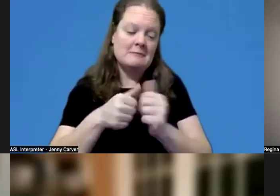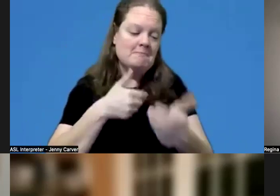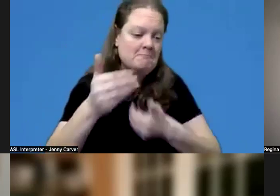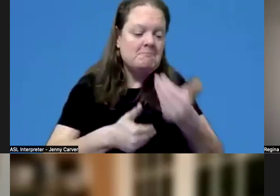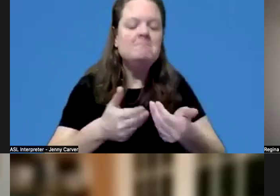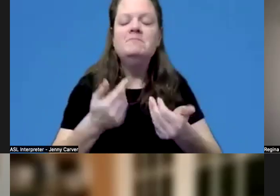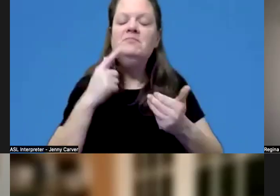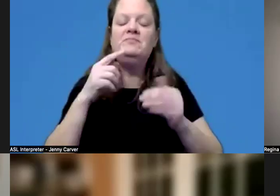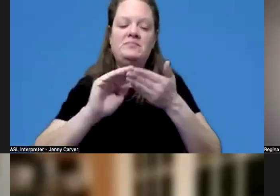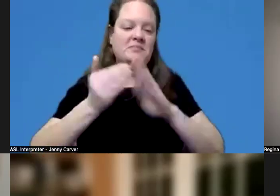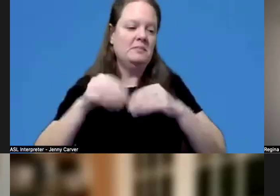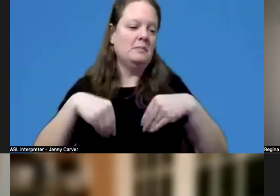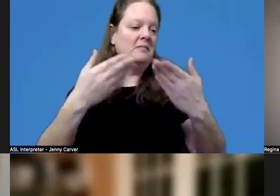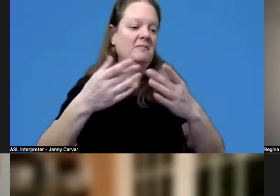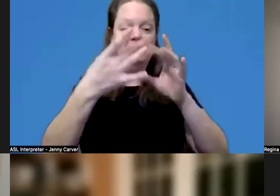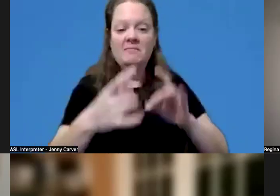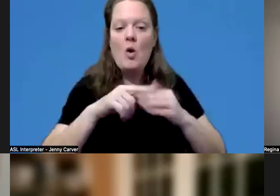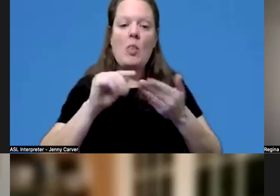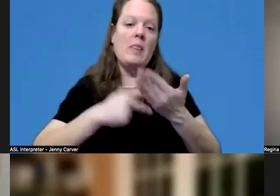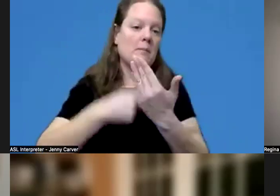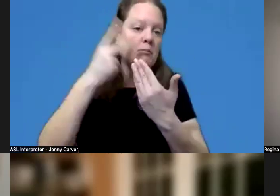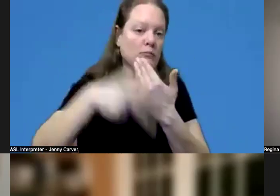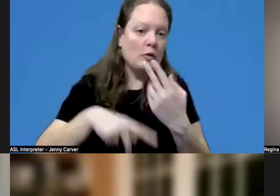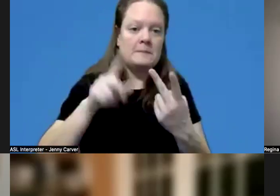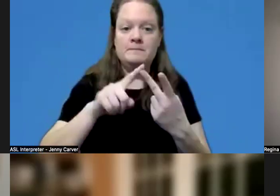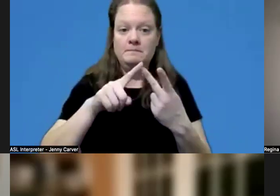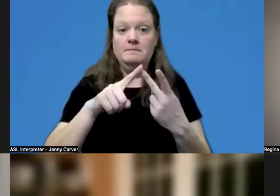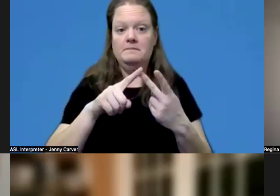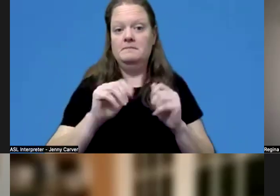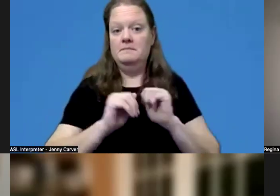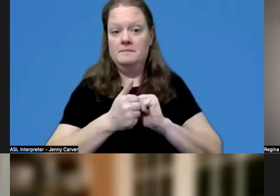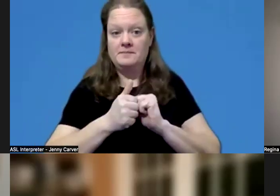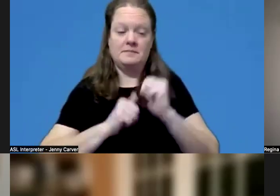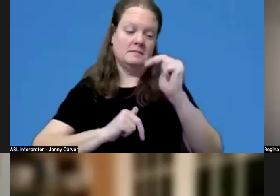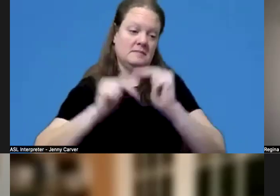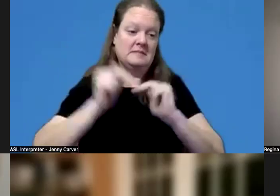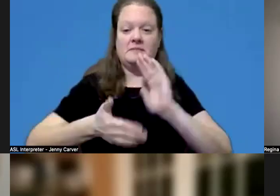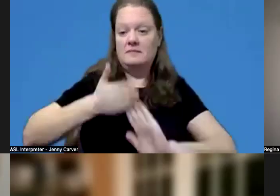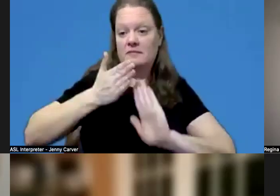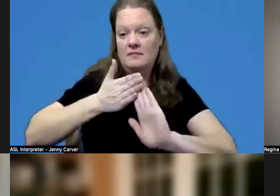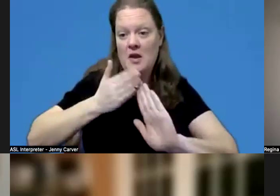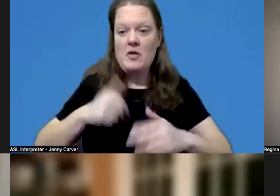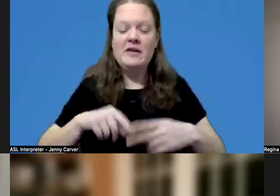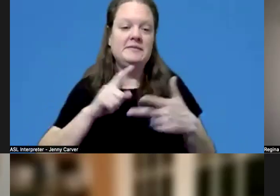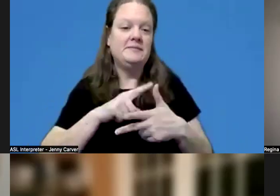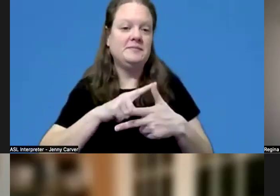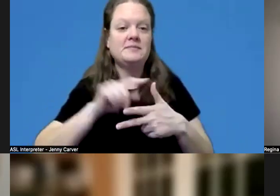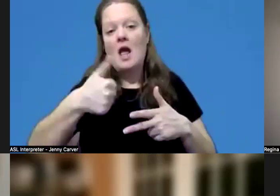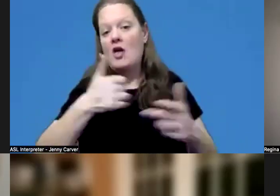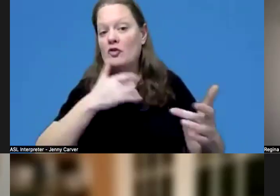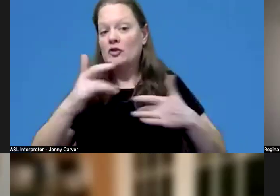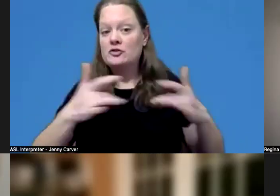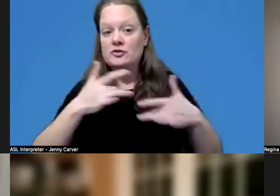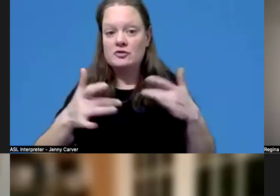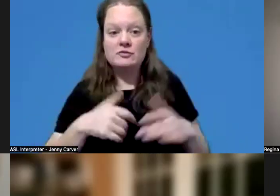input on the program, on the way that the building operates, and on other